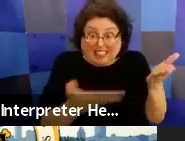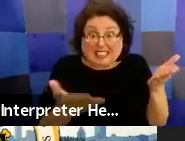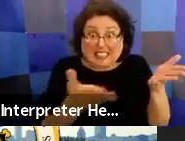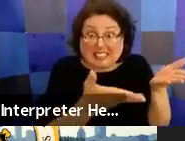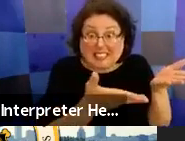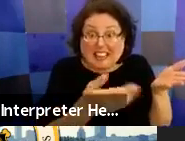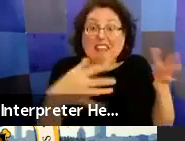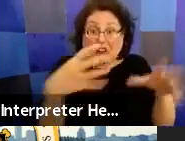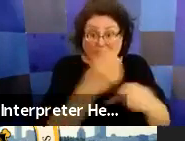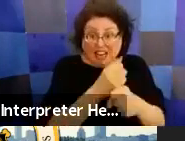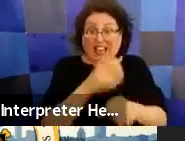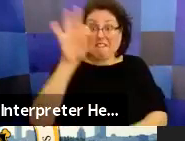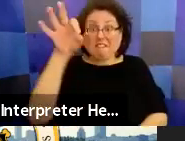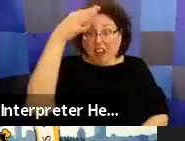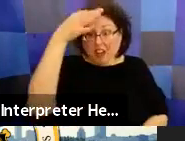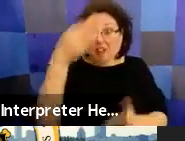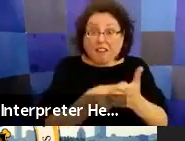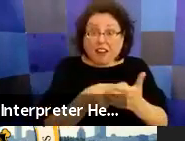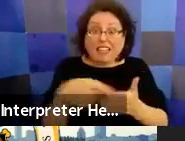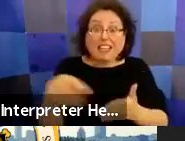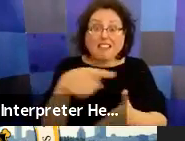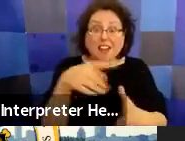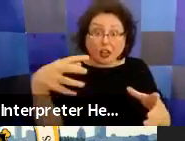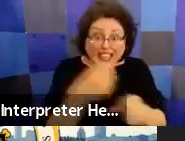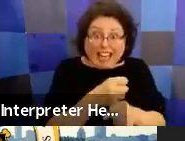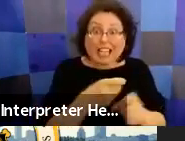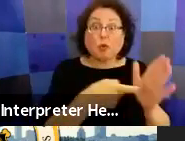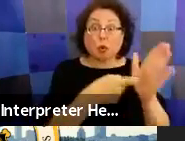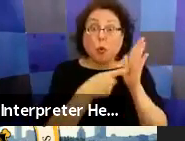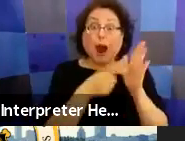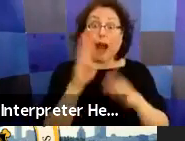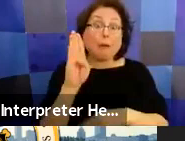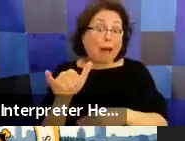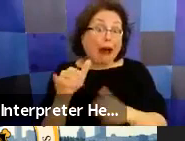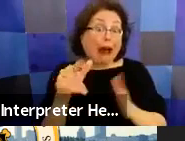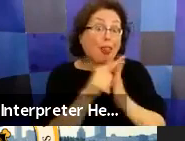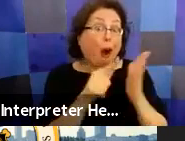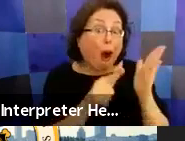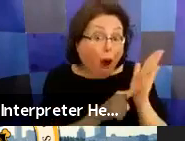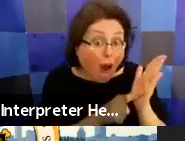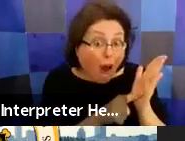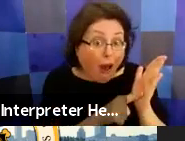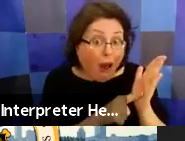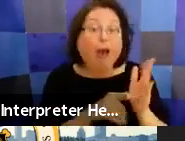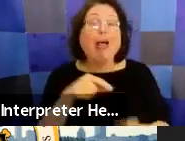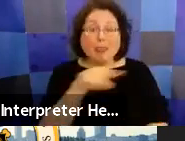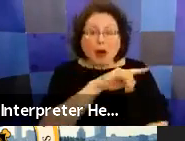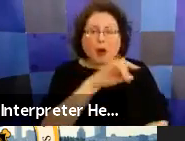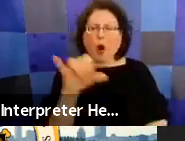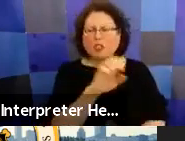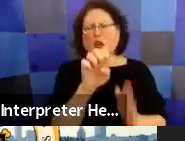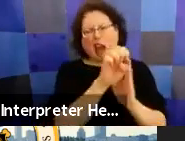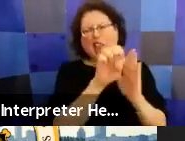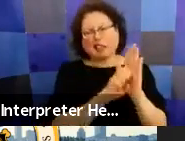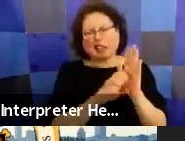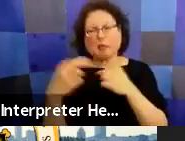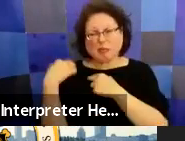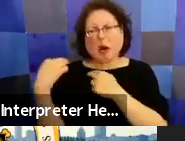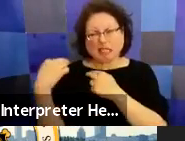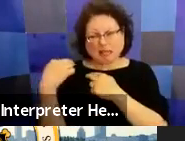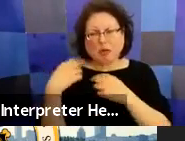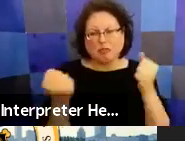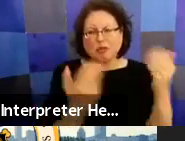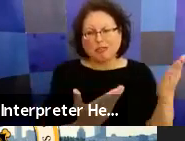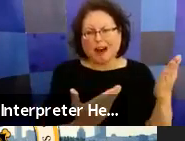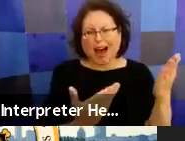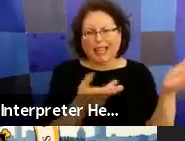federal funding. They are the entity that is required by law to do it. And also they're the one who are ethically responsible for the provision of